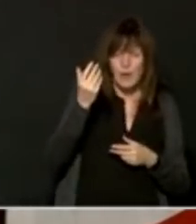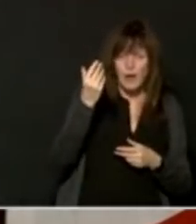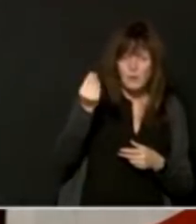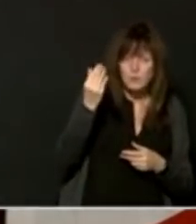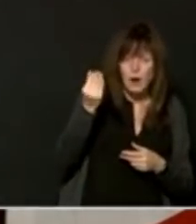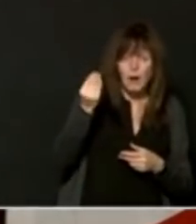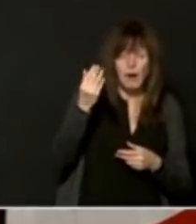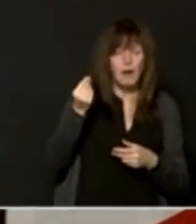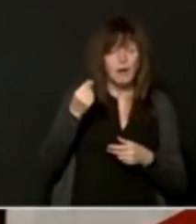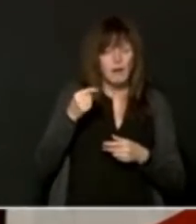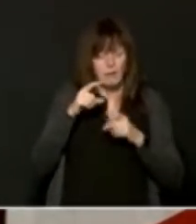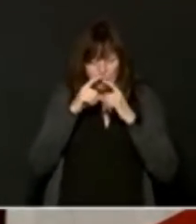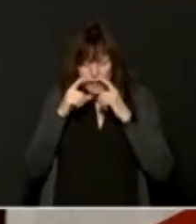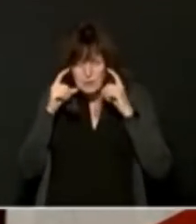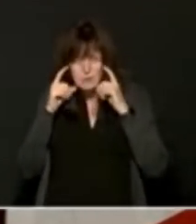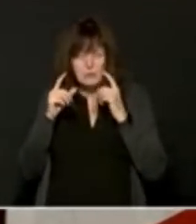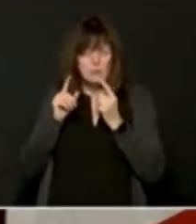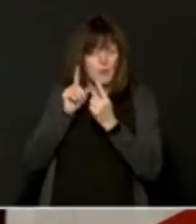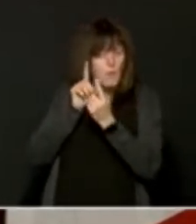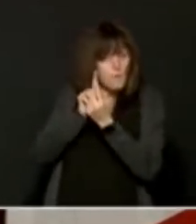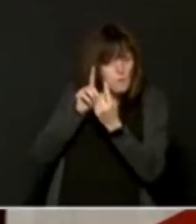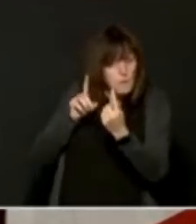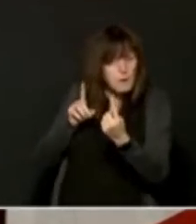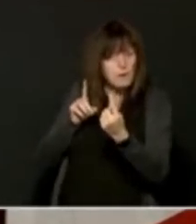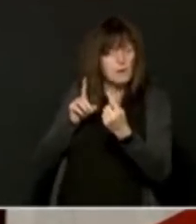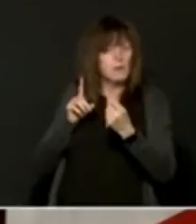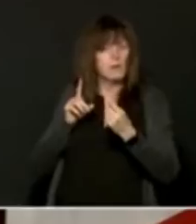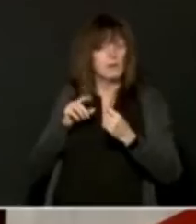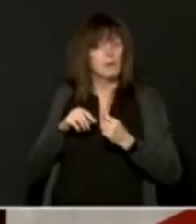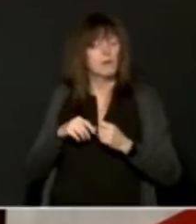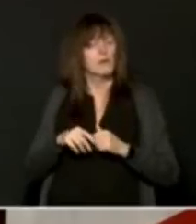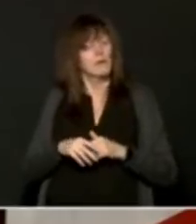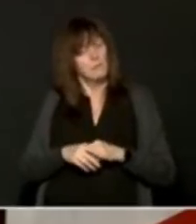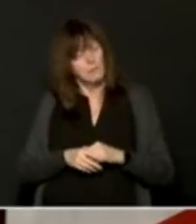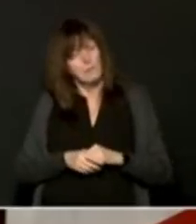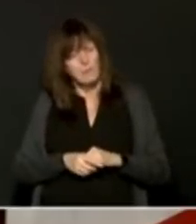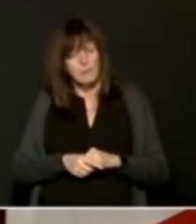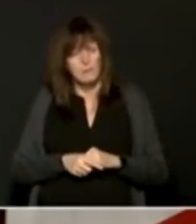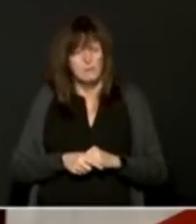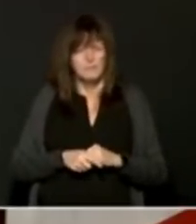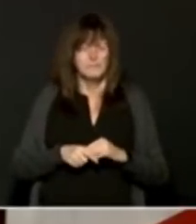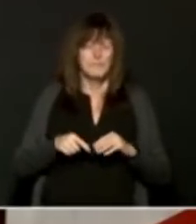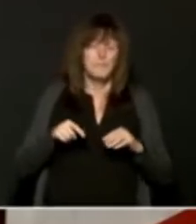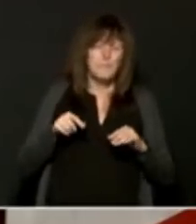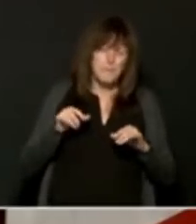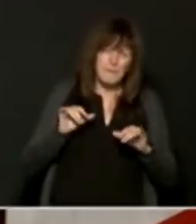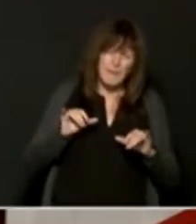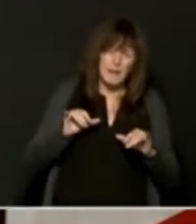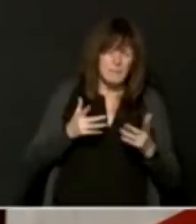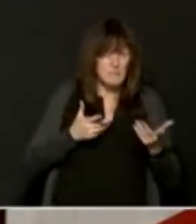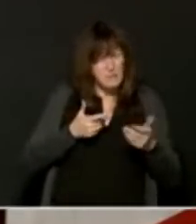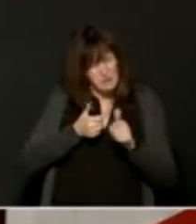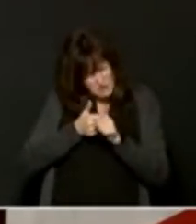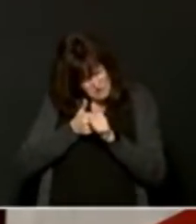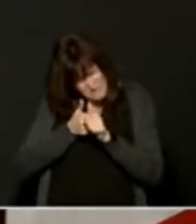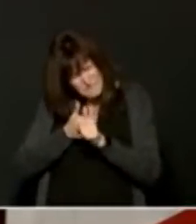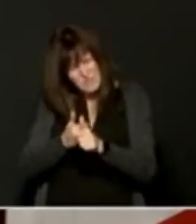So if you fit at least 2 of those 3, now that the weather's getting better, get out,